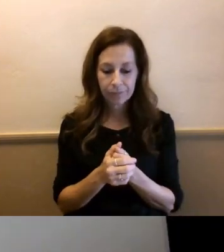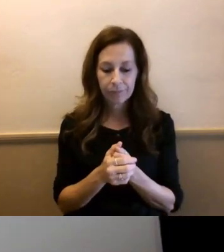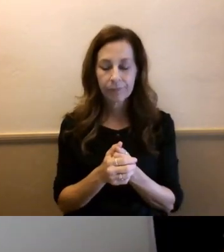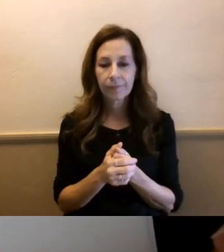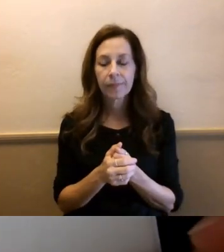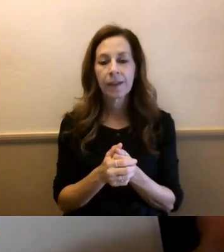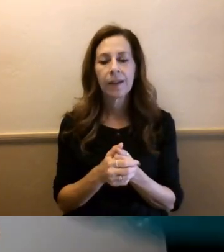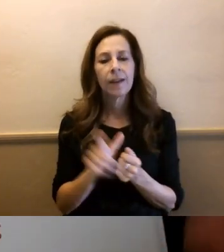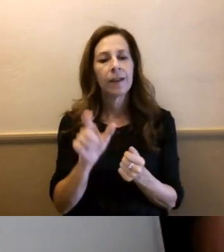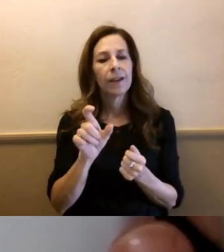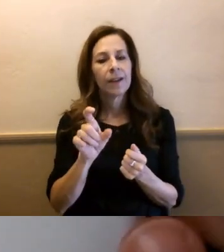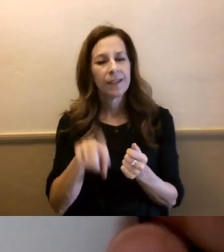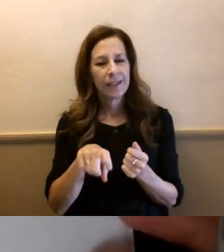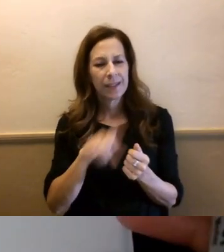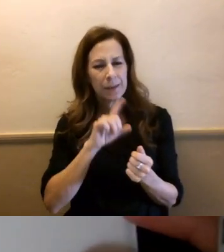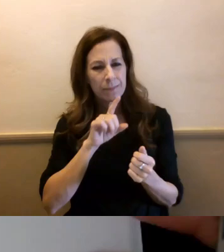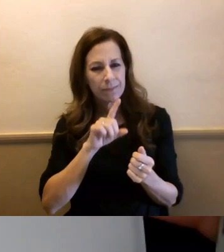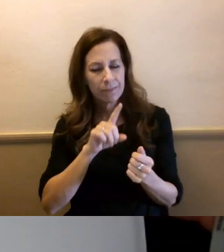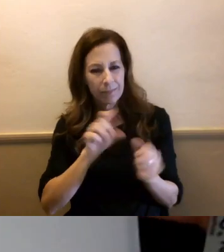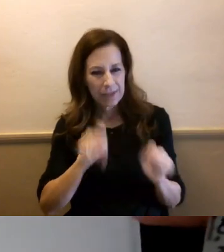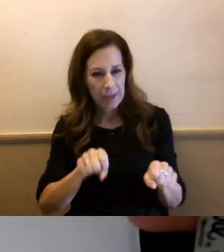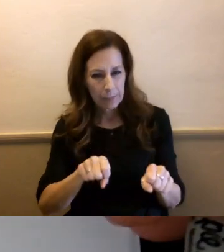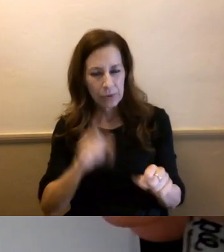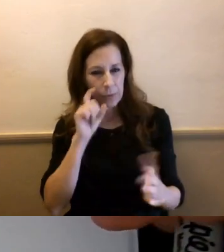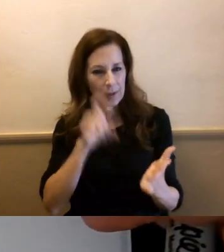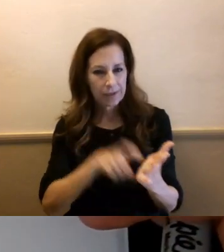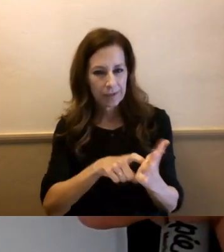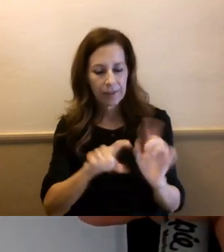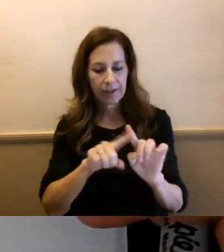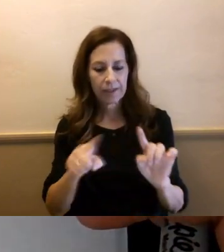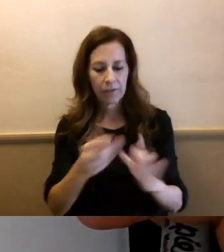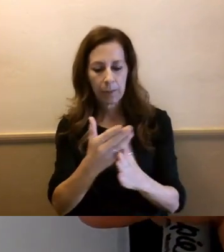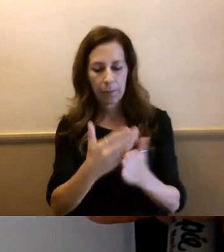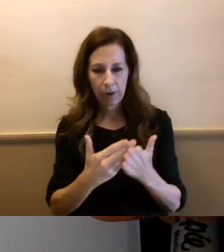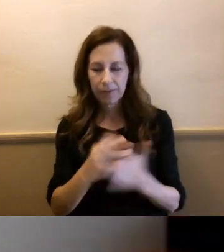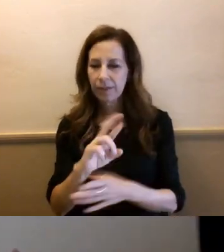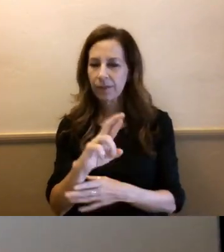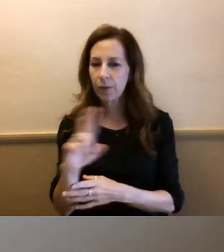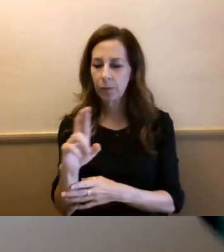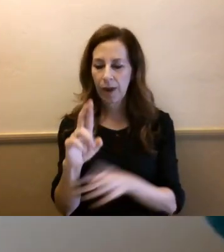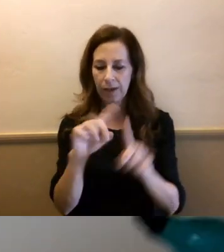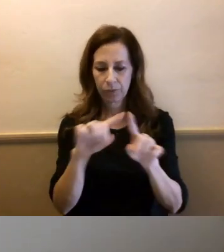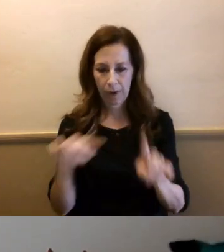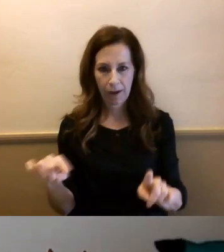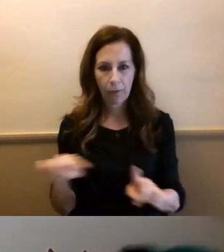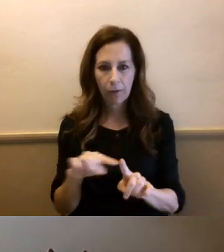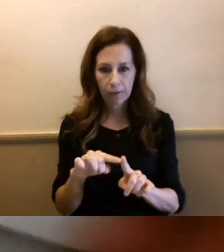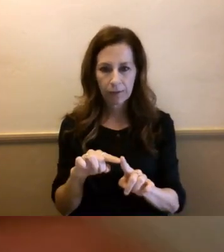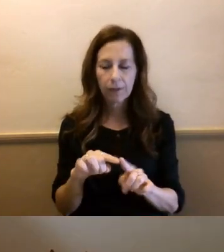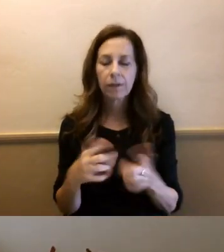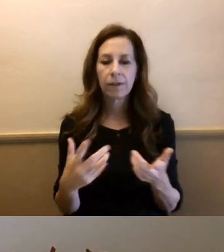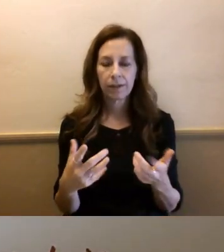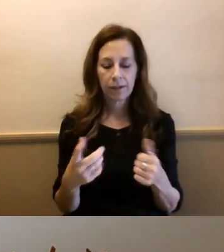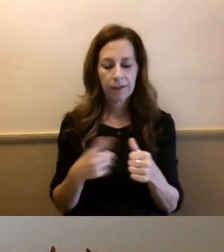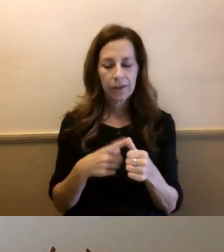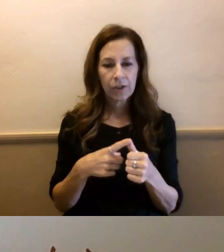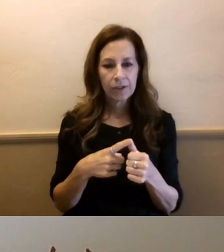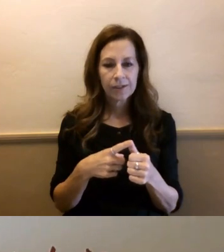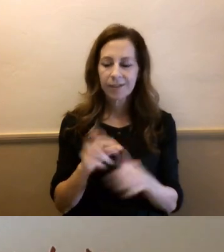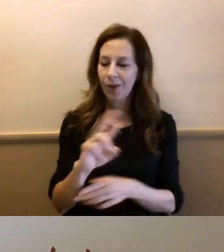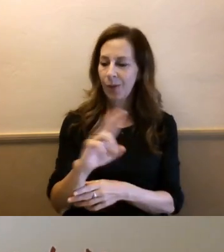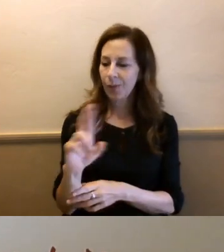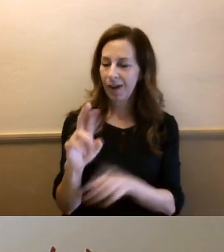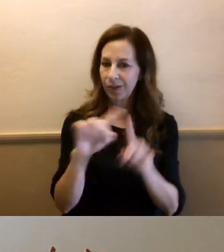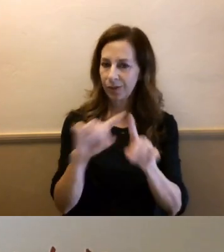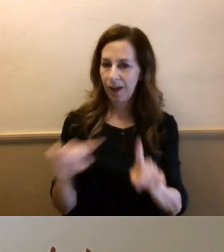triangles. So we need to make sure we can identify the different parts of a right triangle. First off,